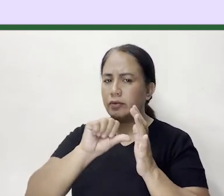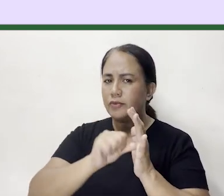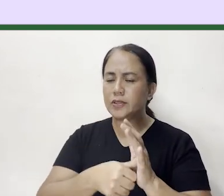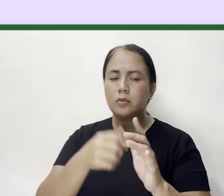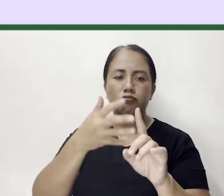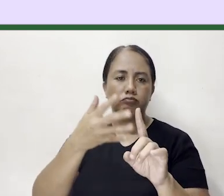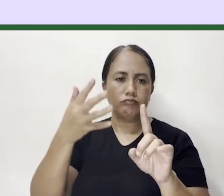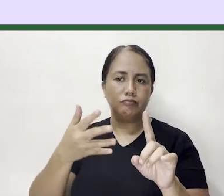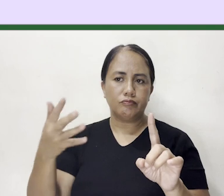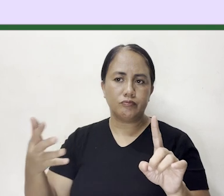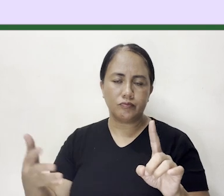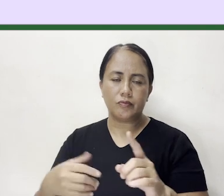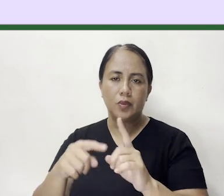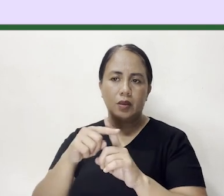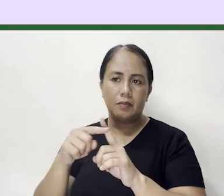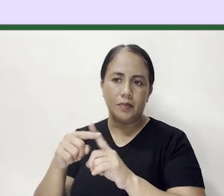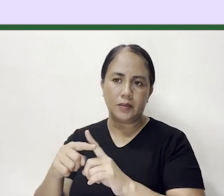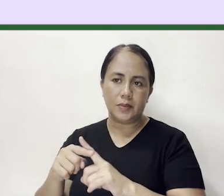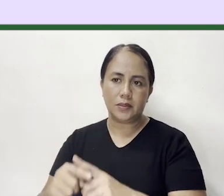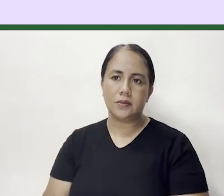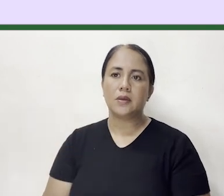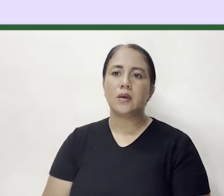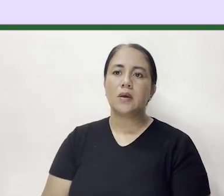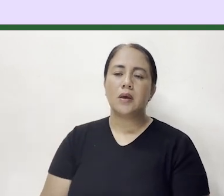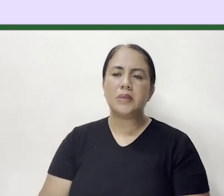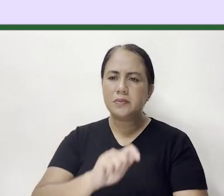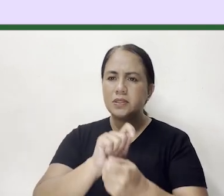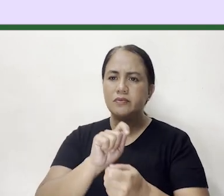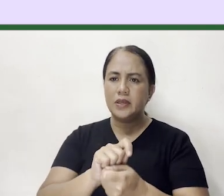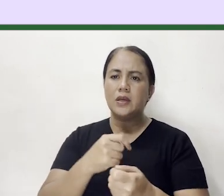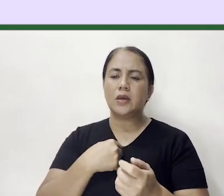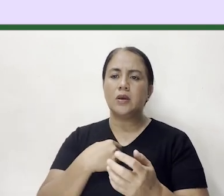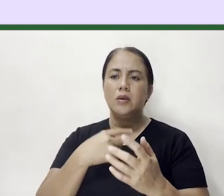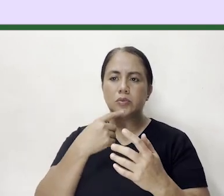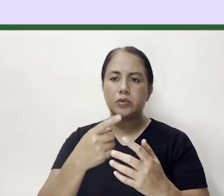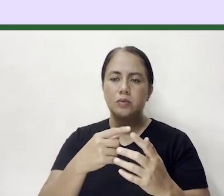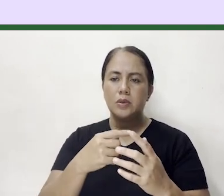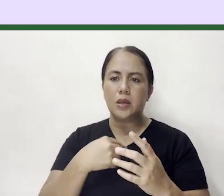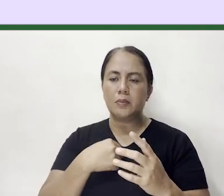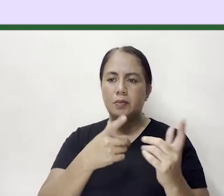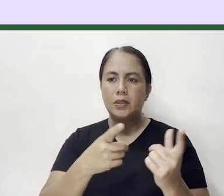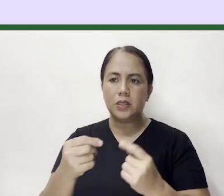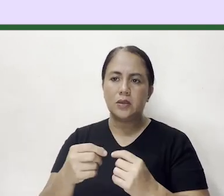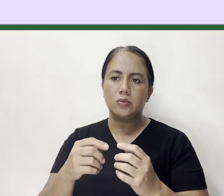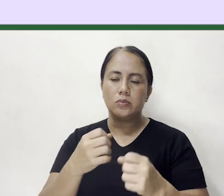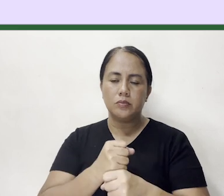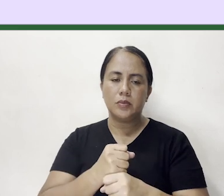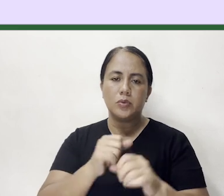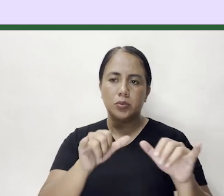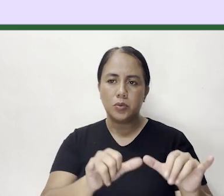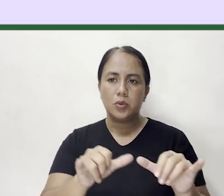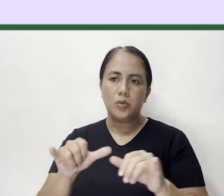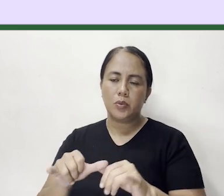to further emphasize LGBTQIA++ by specifically mentioning them and